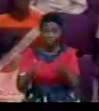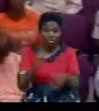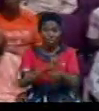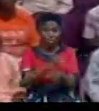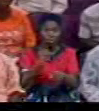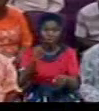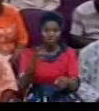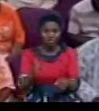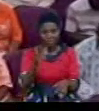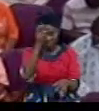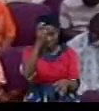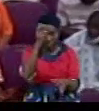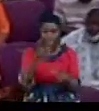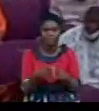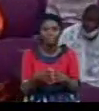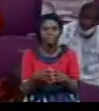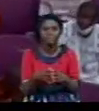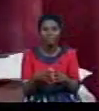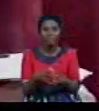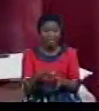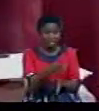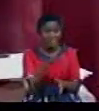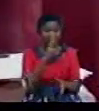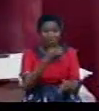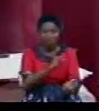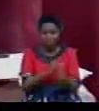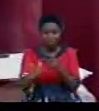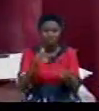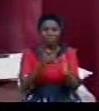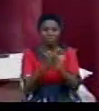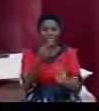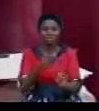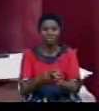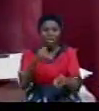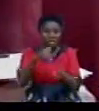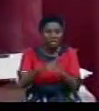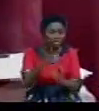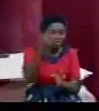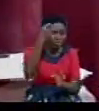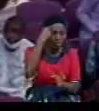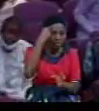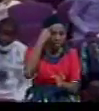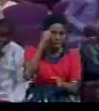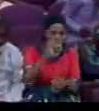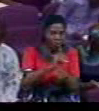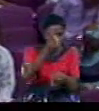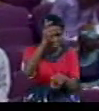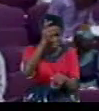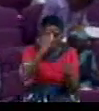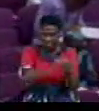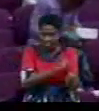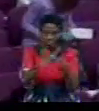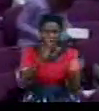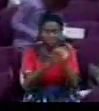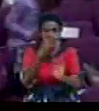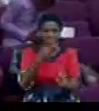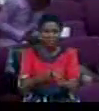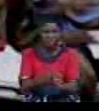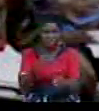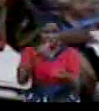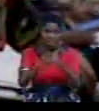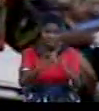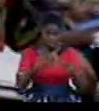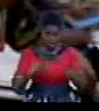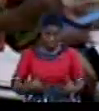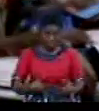of the devil they are destroyed in your brain they are destroyed in your body they